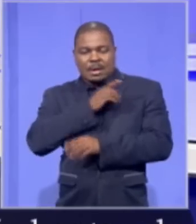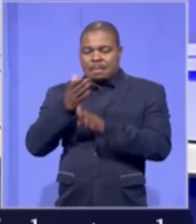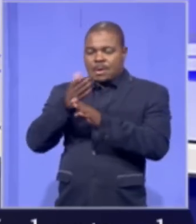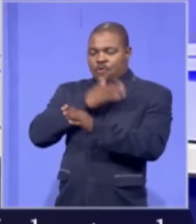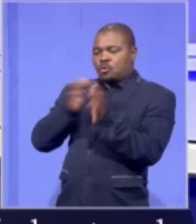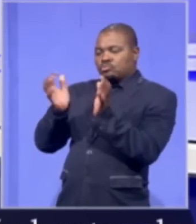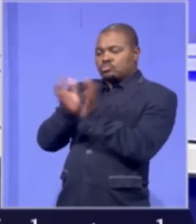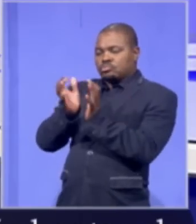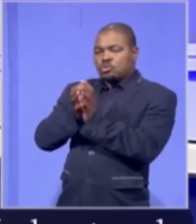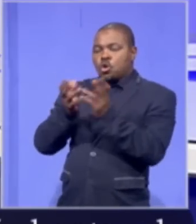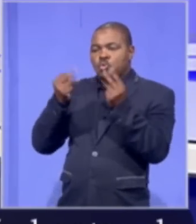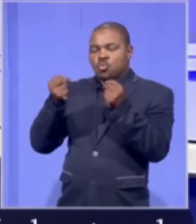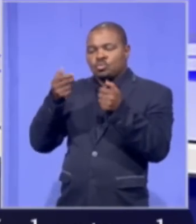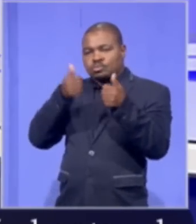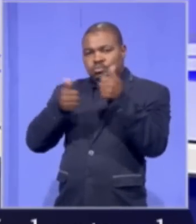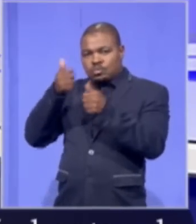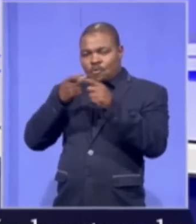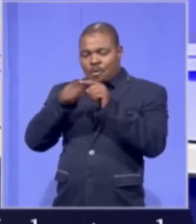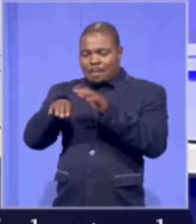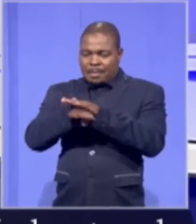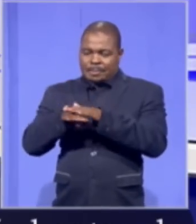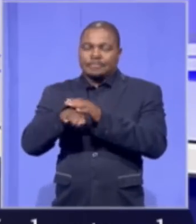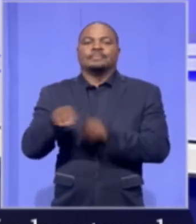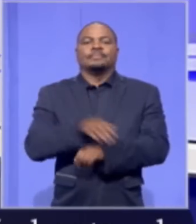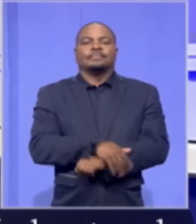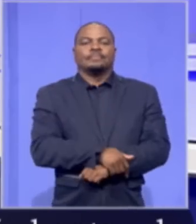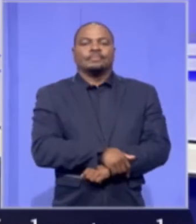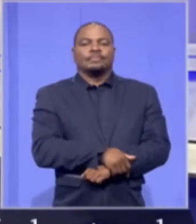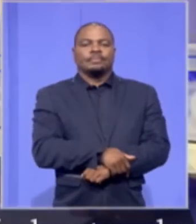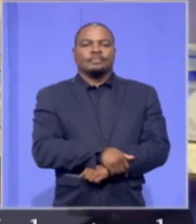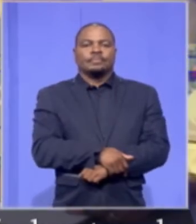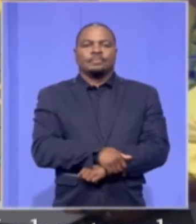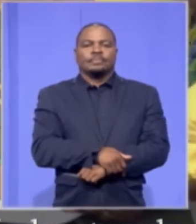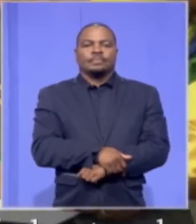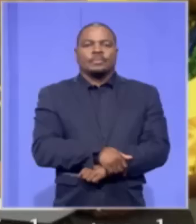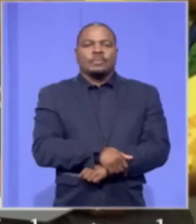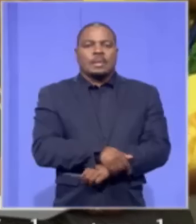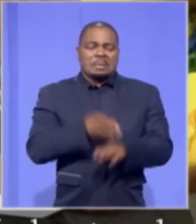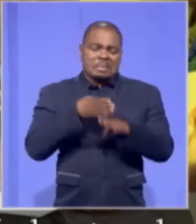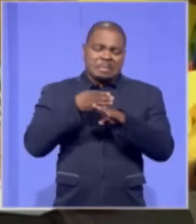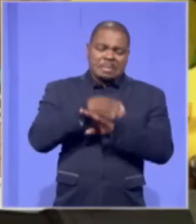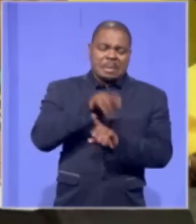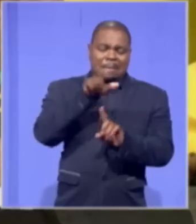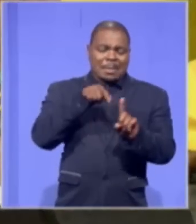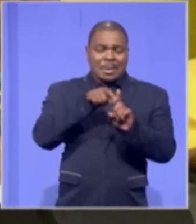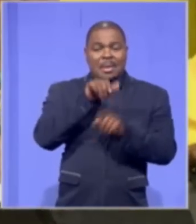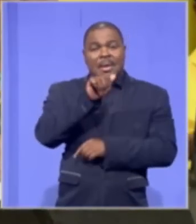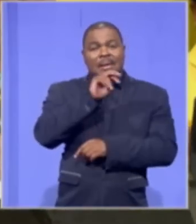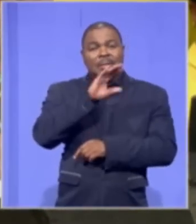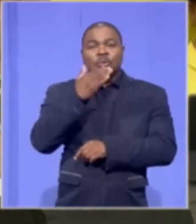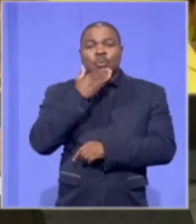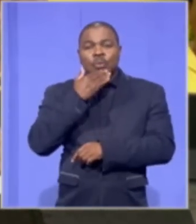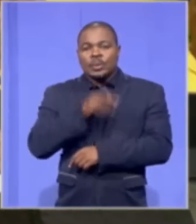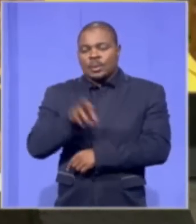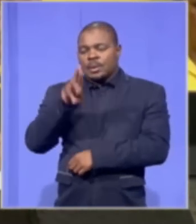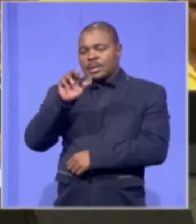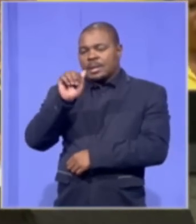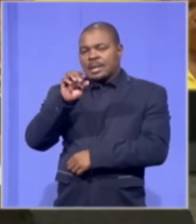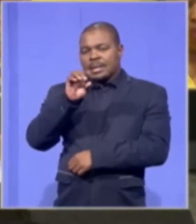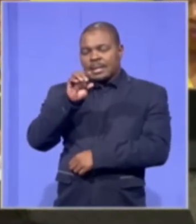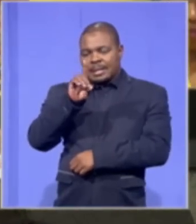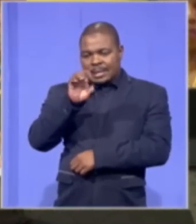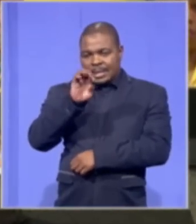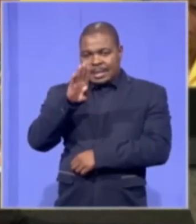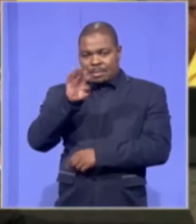kopano le boetapele bjo buswa bja makala. Mahlo a dibona wa ANC Jeff Khatebe o tla etapele boetapele